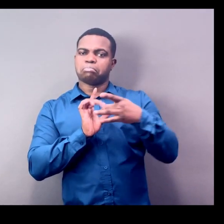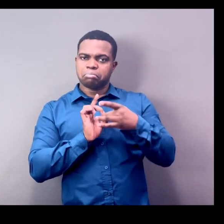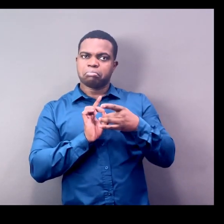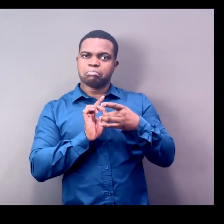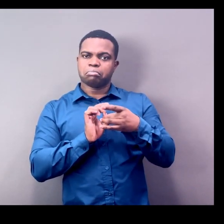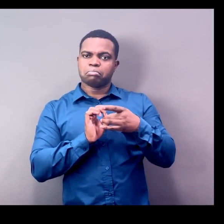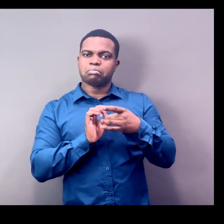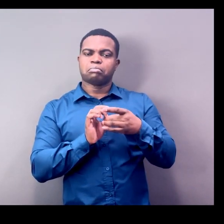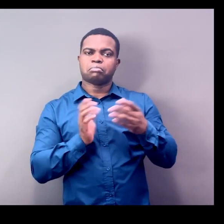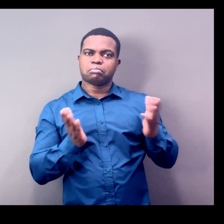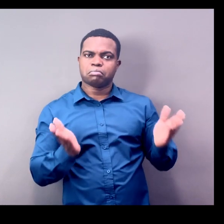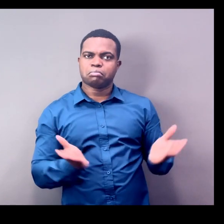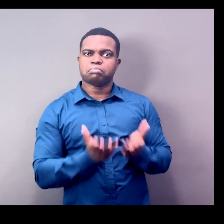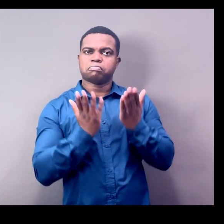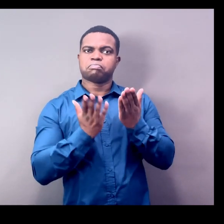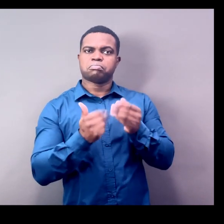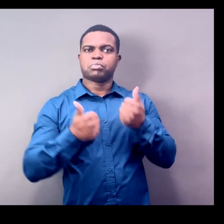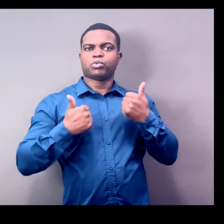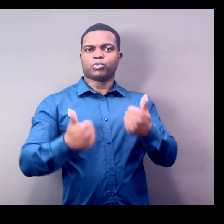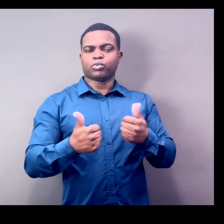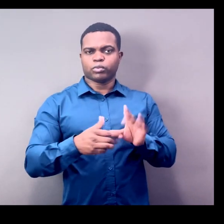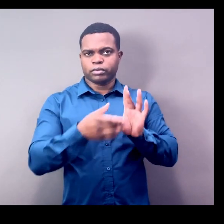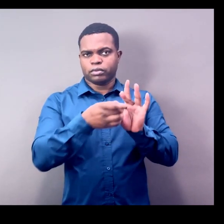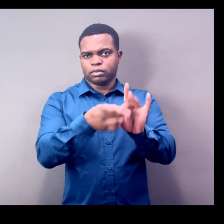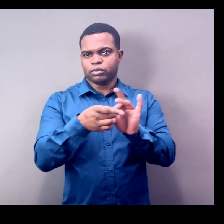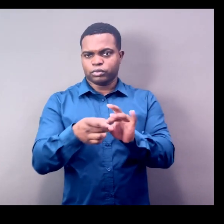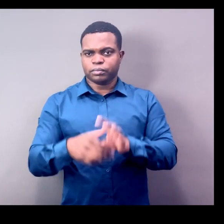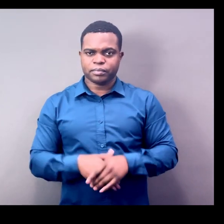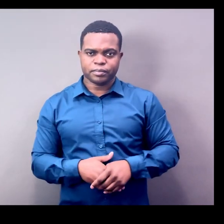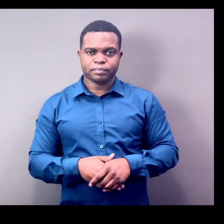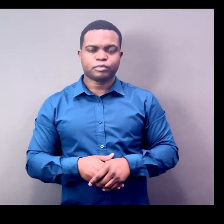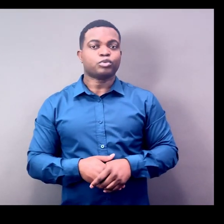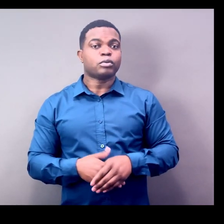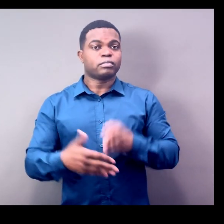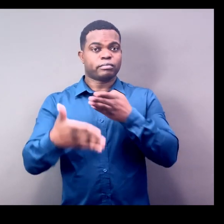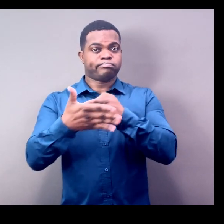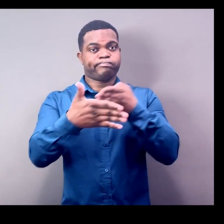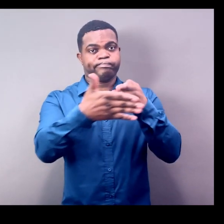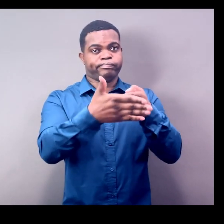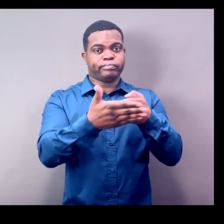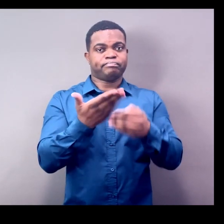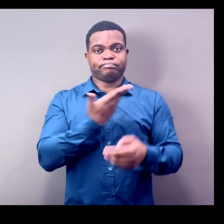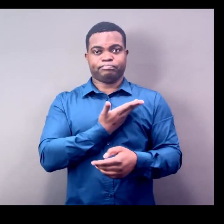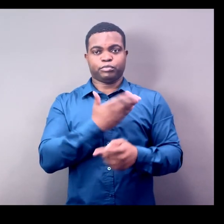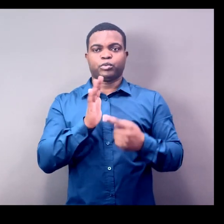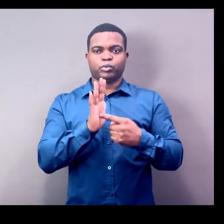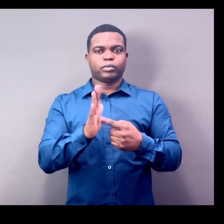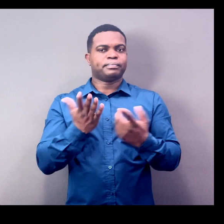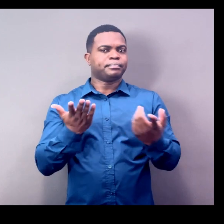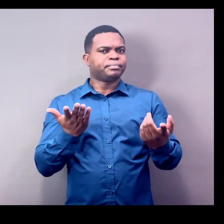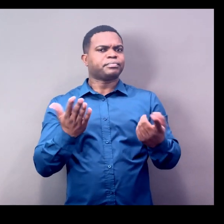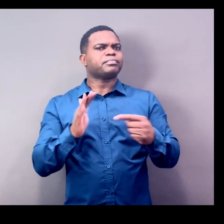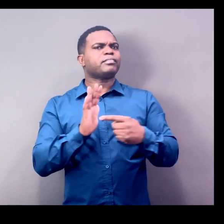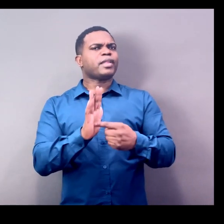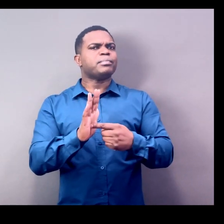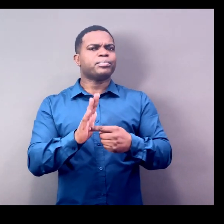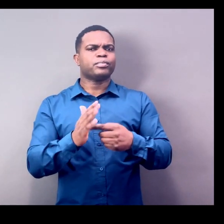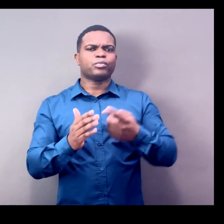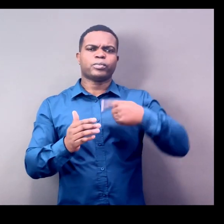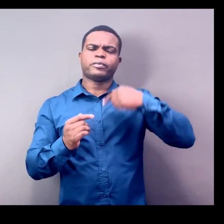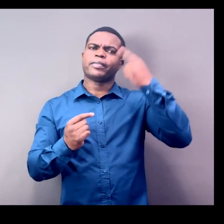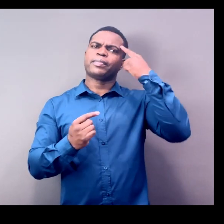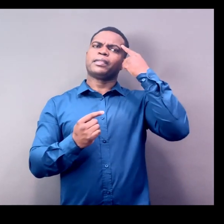trust building behaviors earlier on. So these are the barriers. Just have to